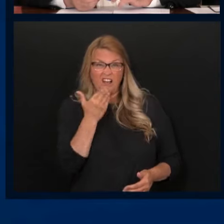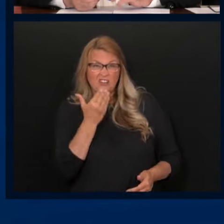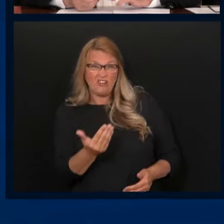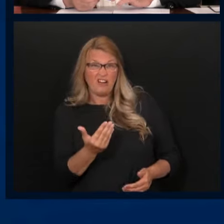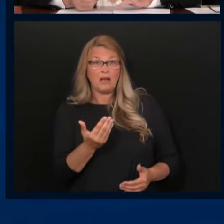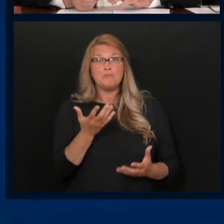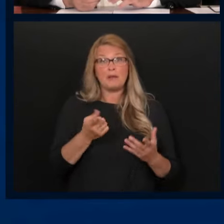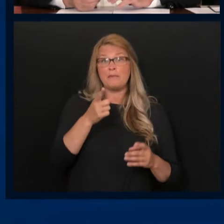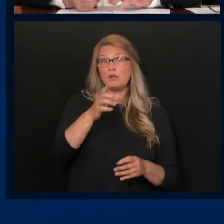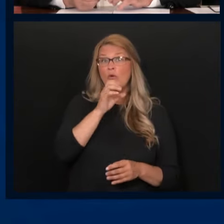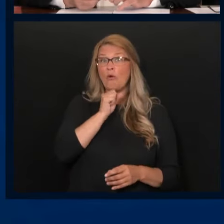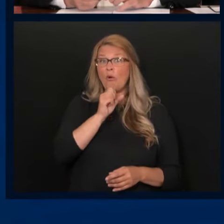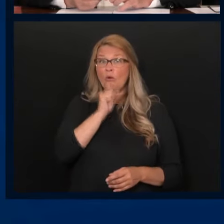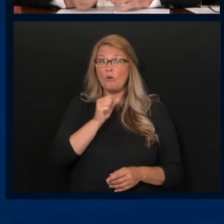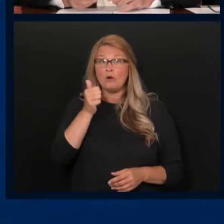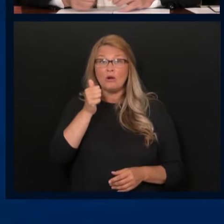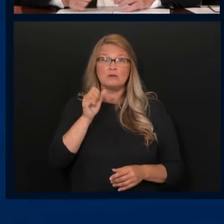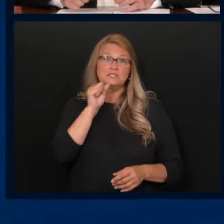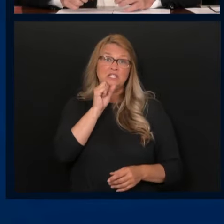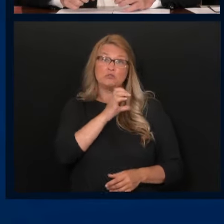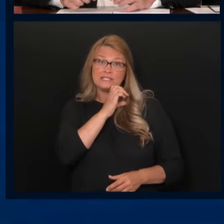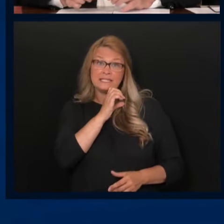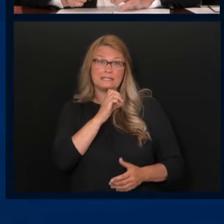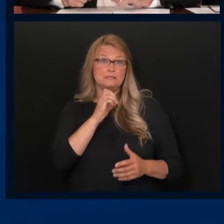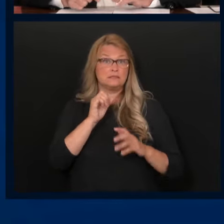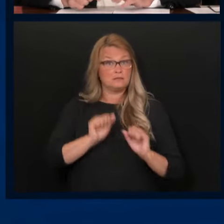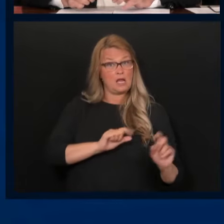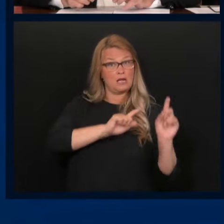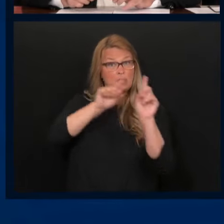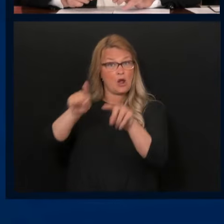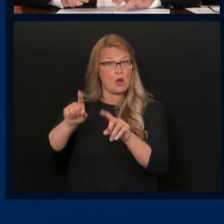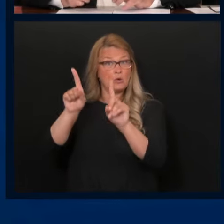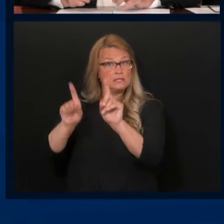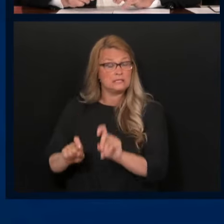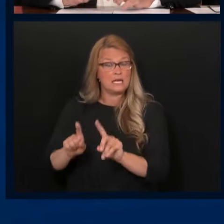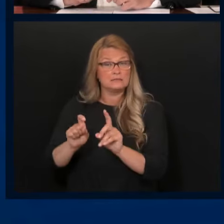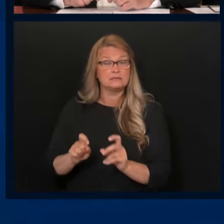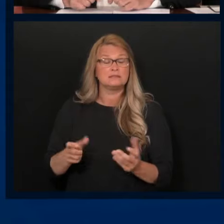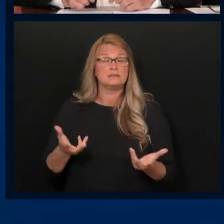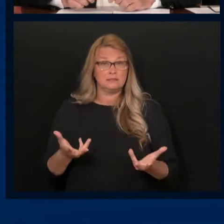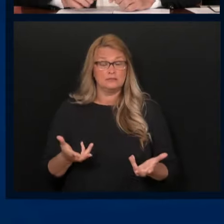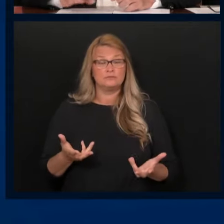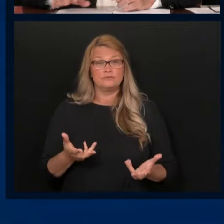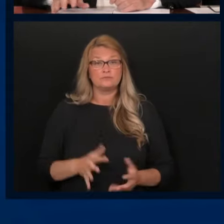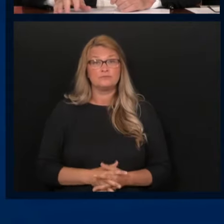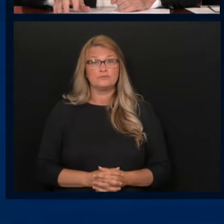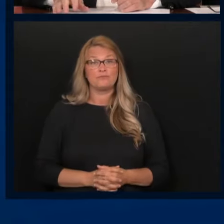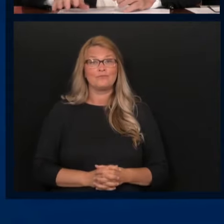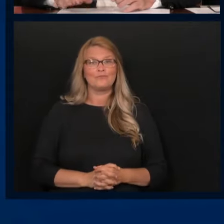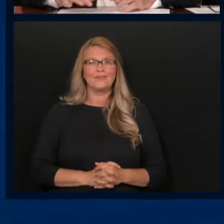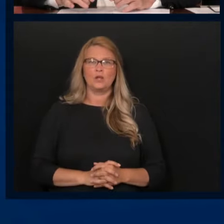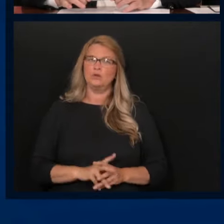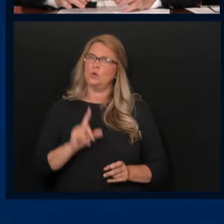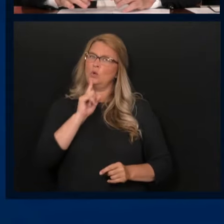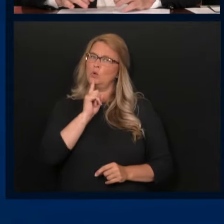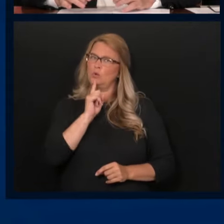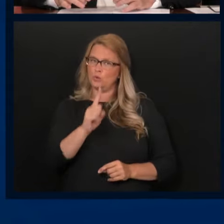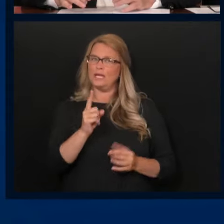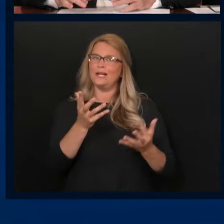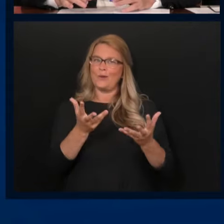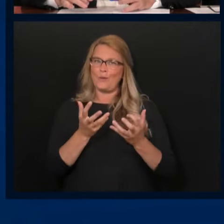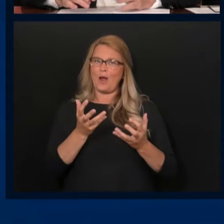elderly type person or whatever like that, and, we'd like you to come out, but we really, really